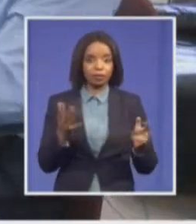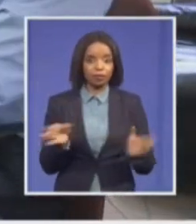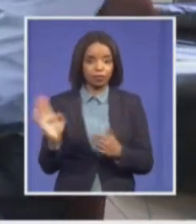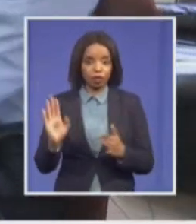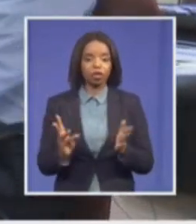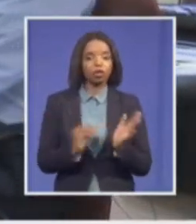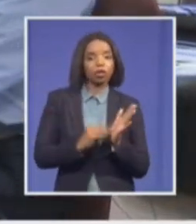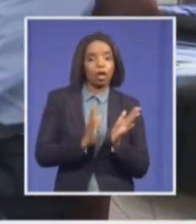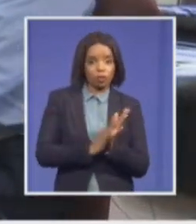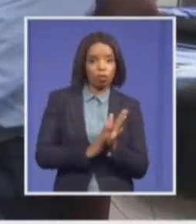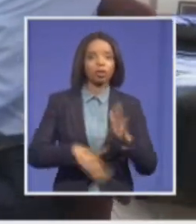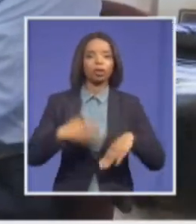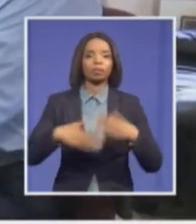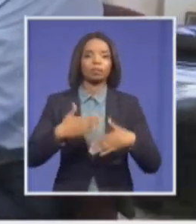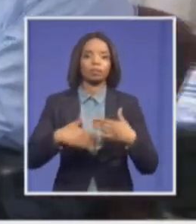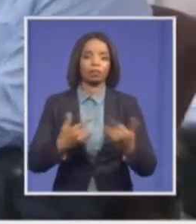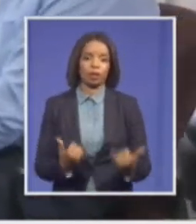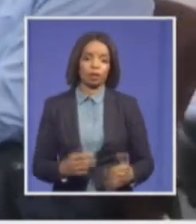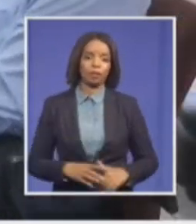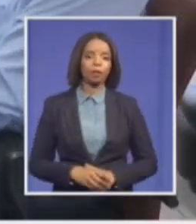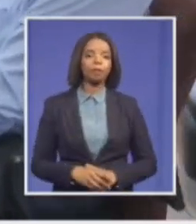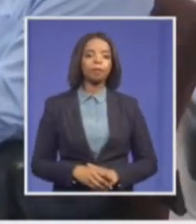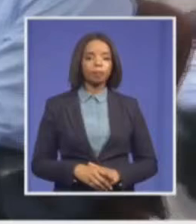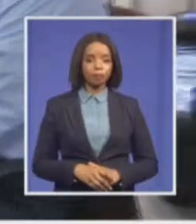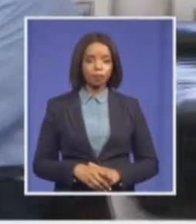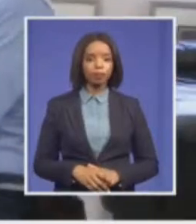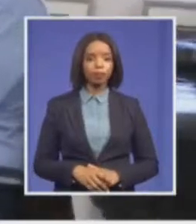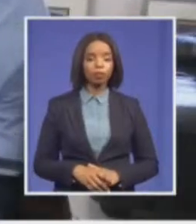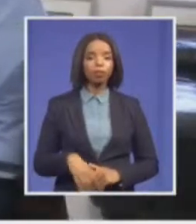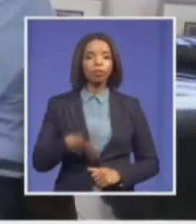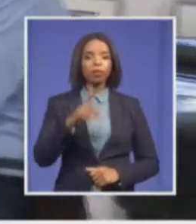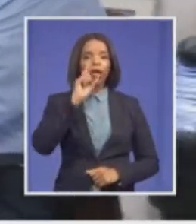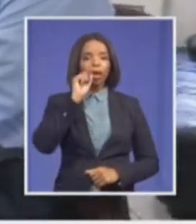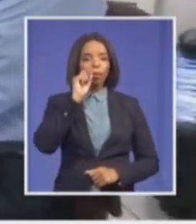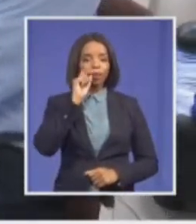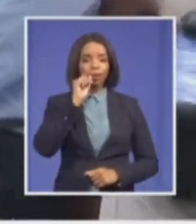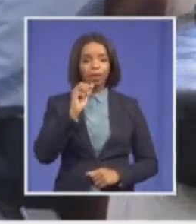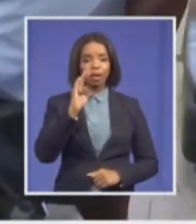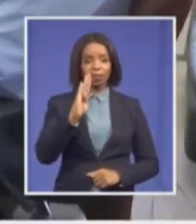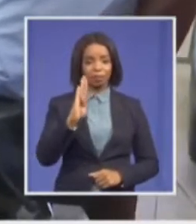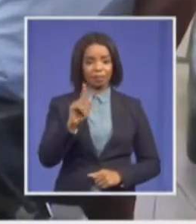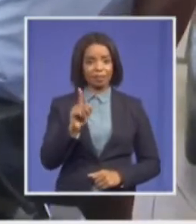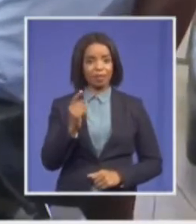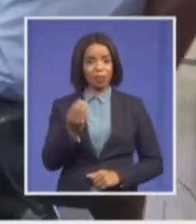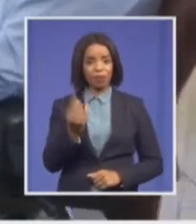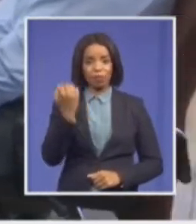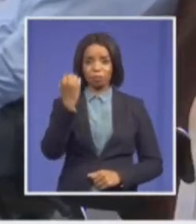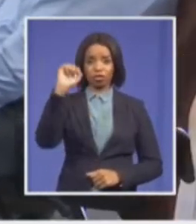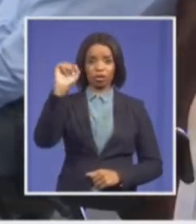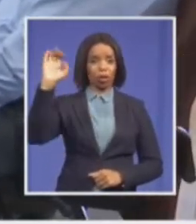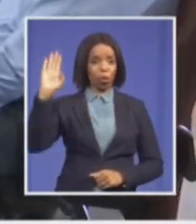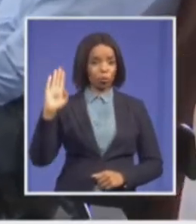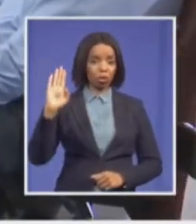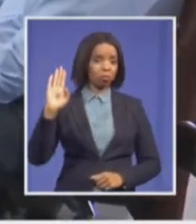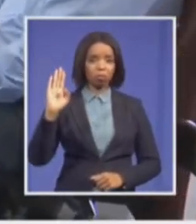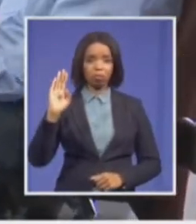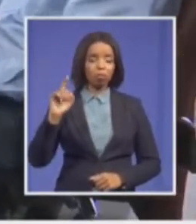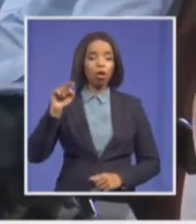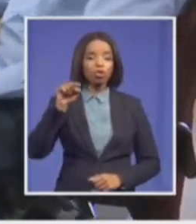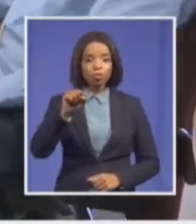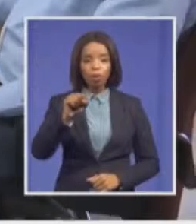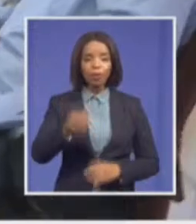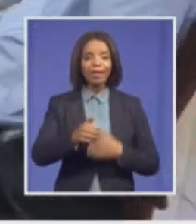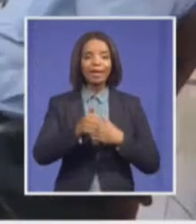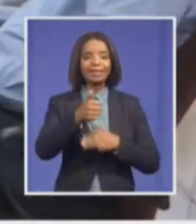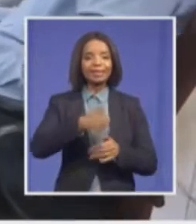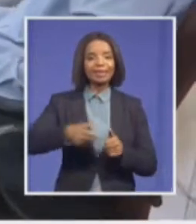Mr. Vanara, do you have any objections in taking the oath? No. Yes. You are the senior legal advisor at SABC. I'm the group